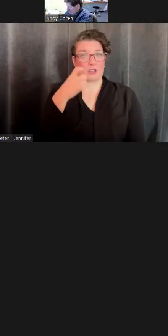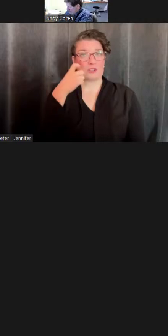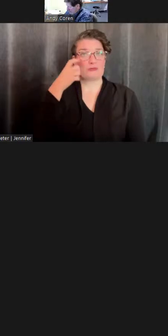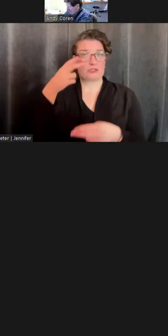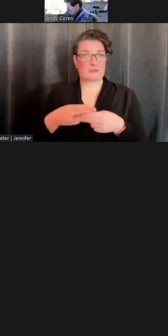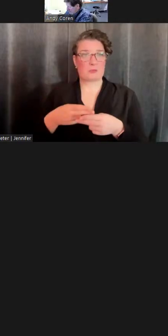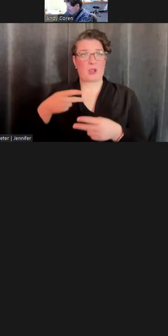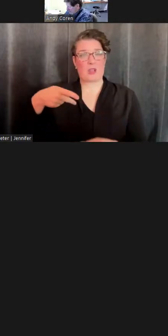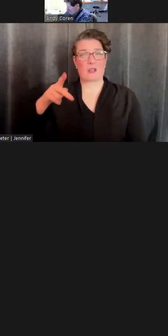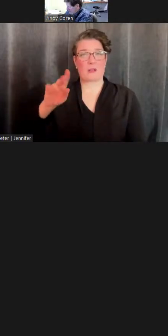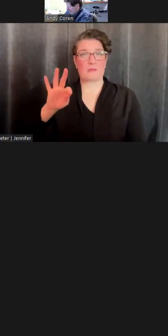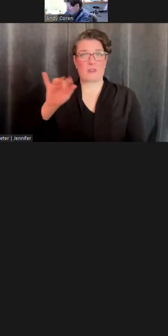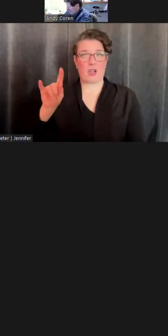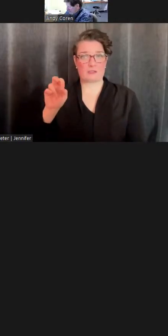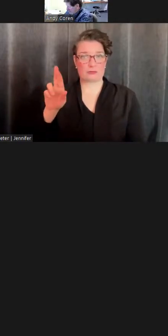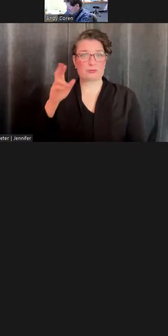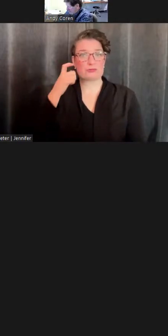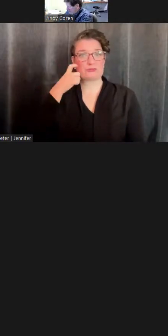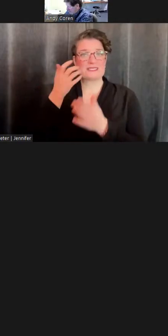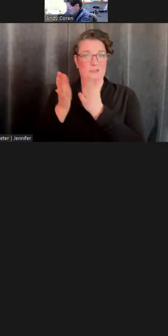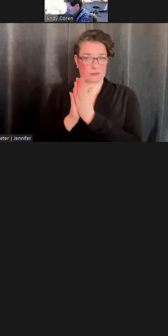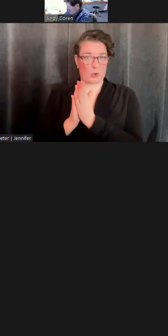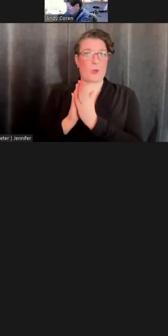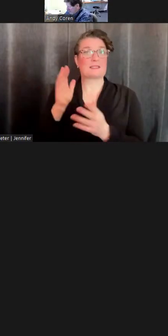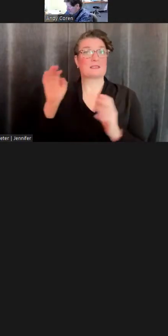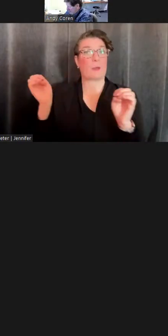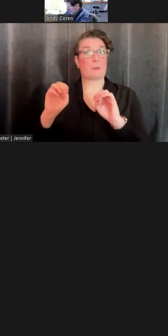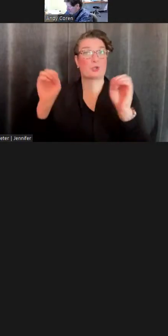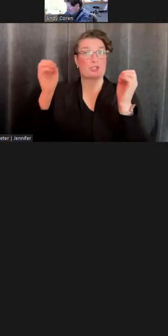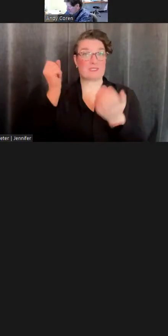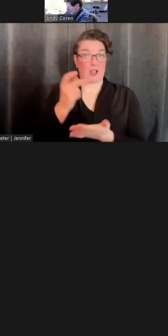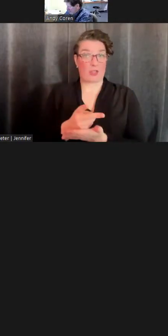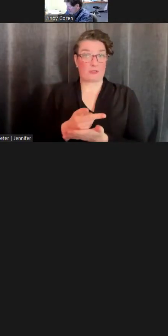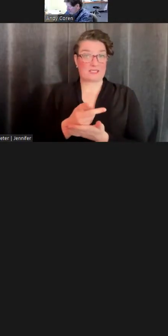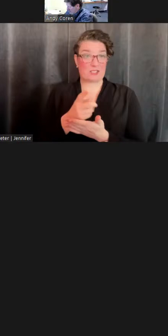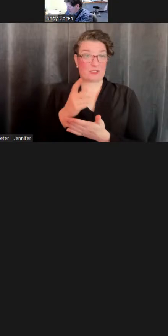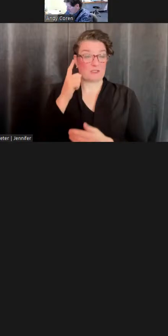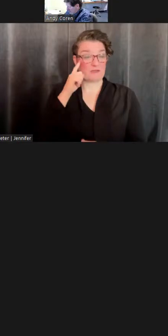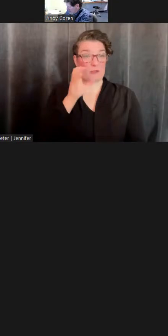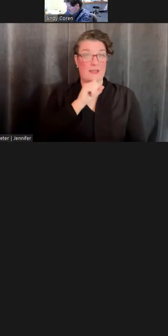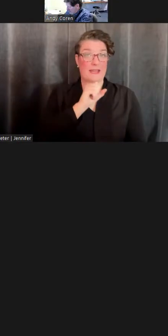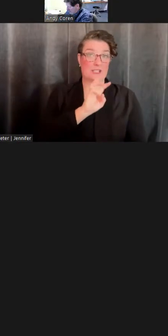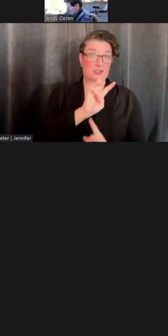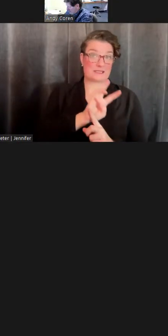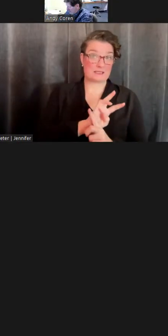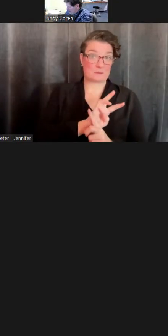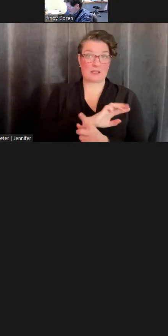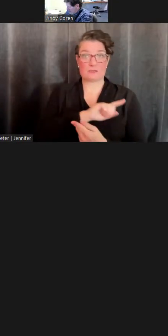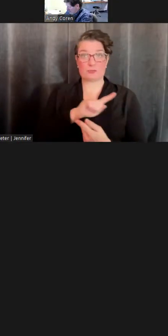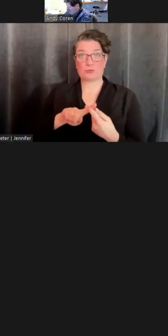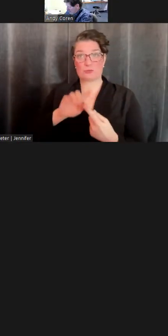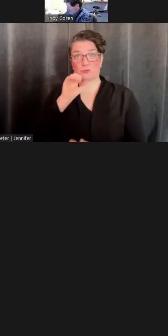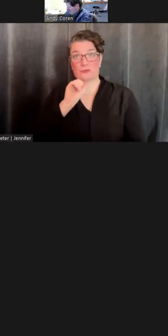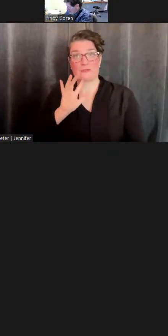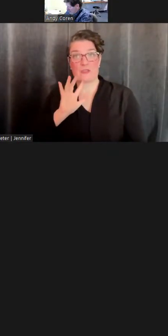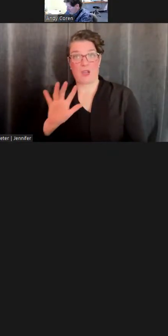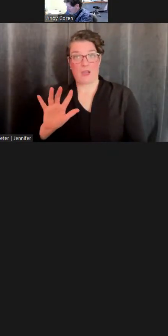Pfizer recently requested emergency authorization from 6 months to 5 years for the